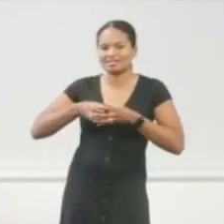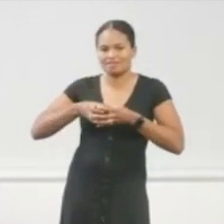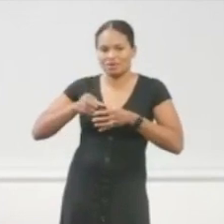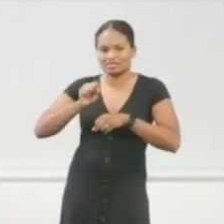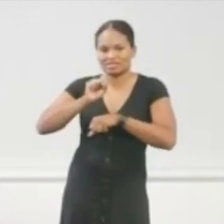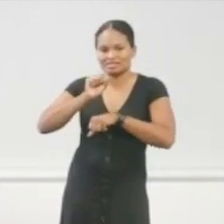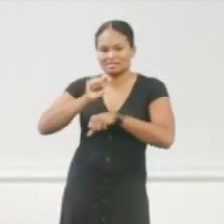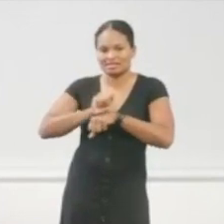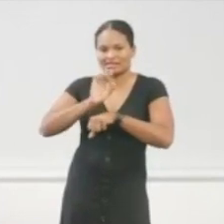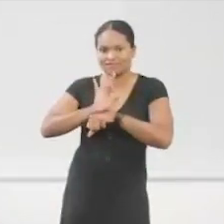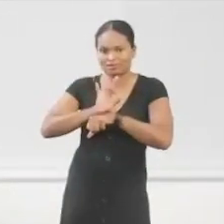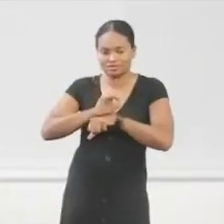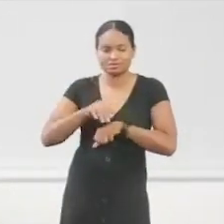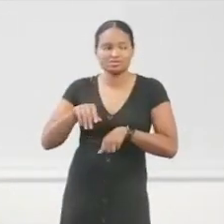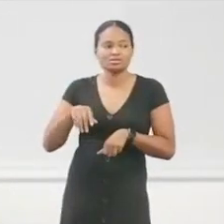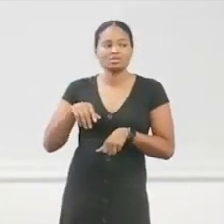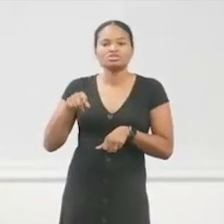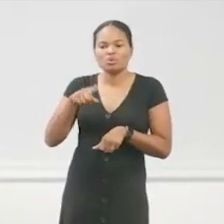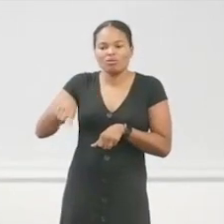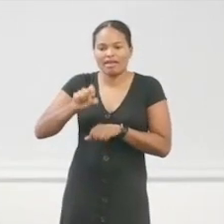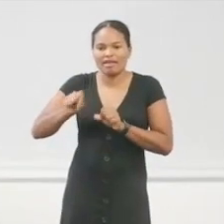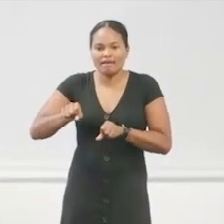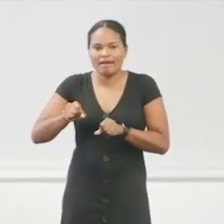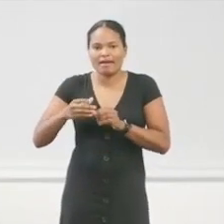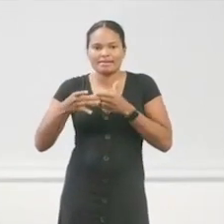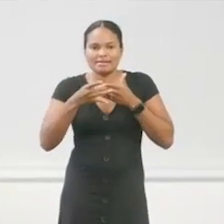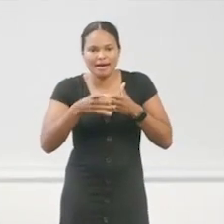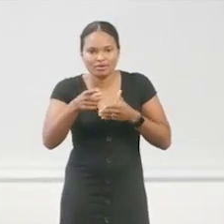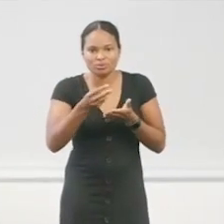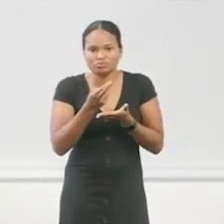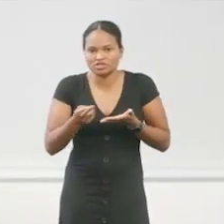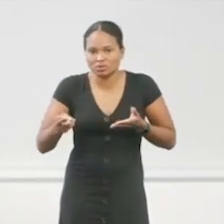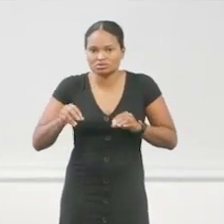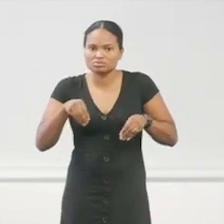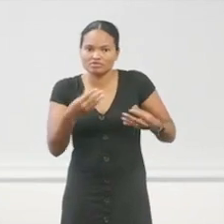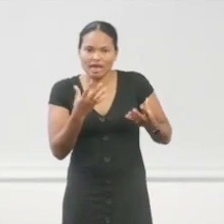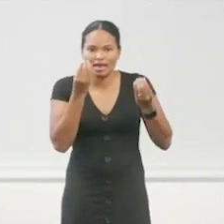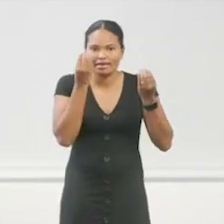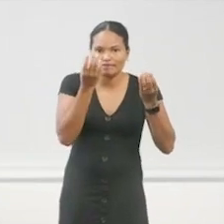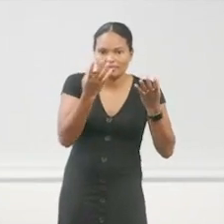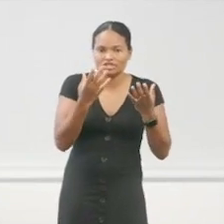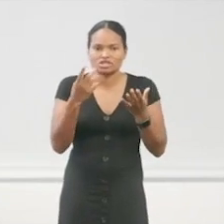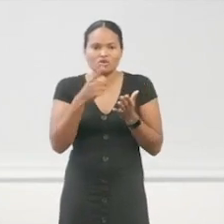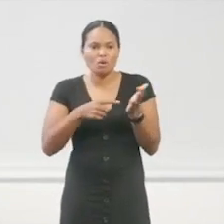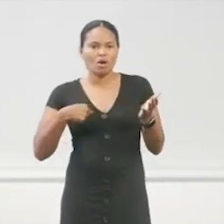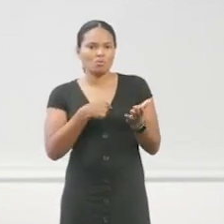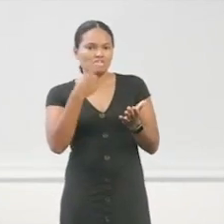we can point you to resources or provide information on what we're seeing threat-wise,